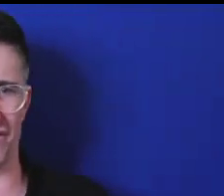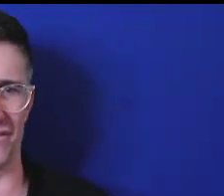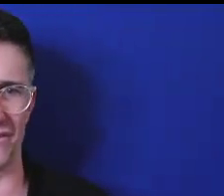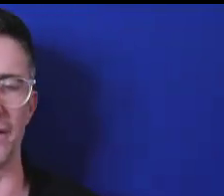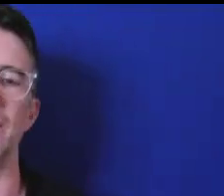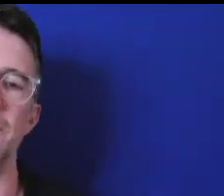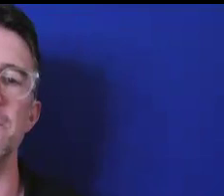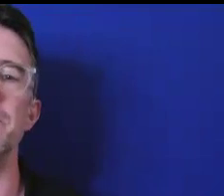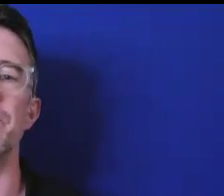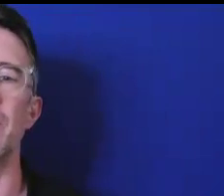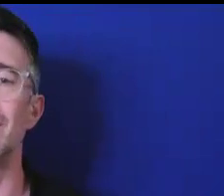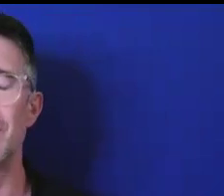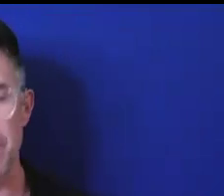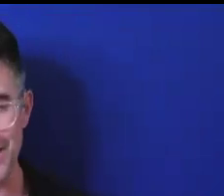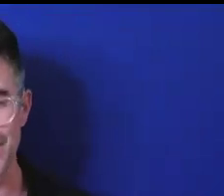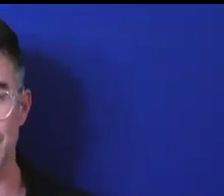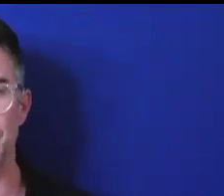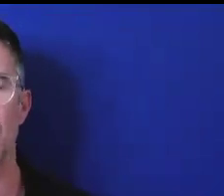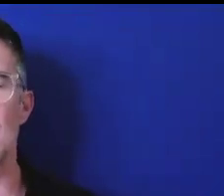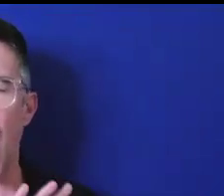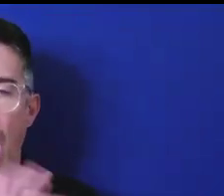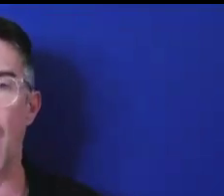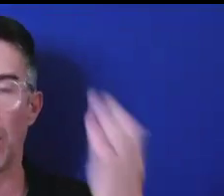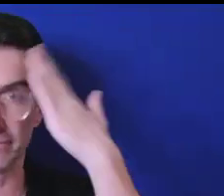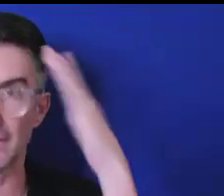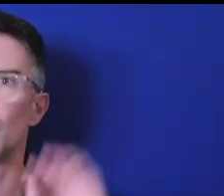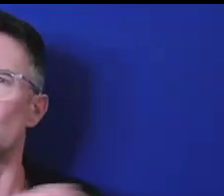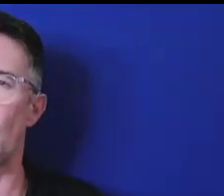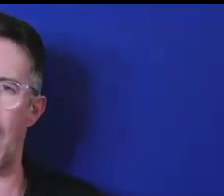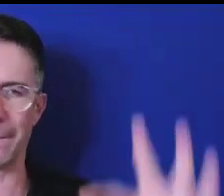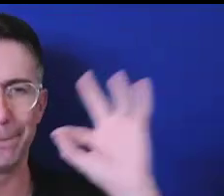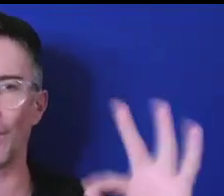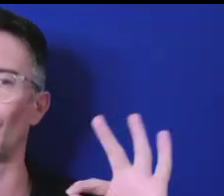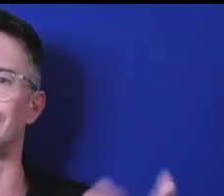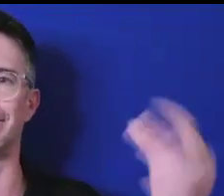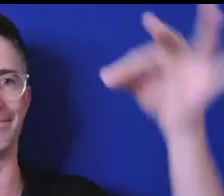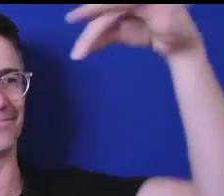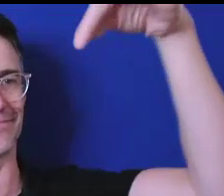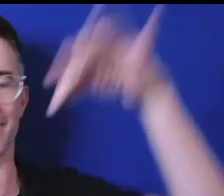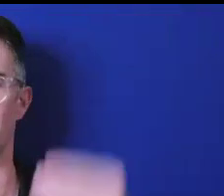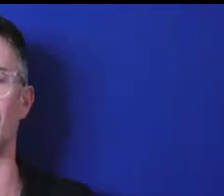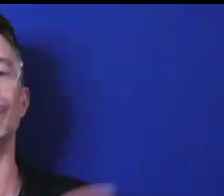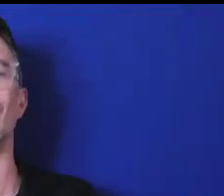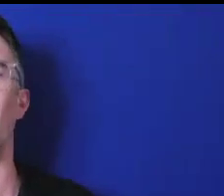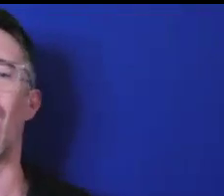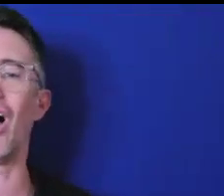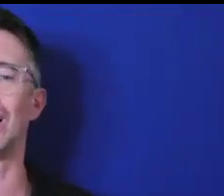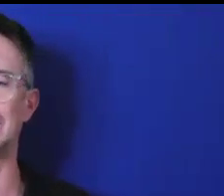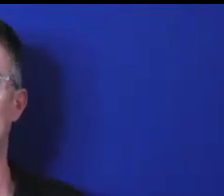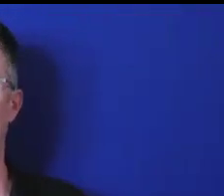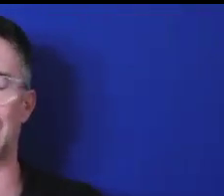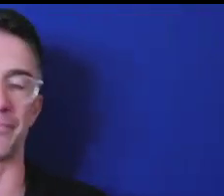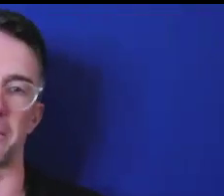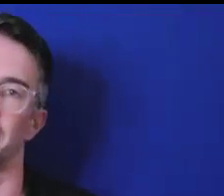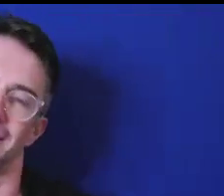process. When you see what Erika and Maya was describing, the function is the same. The logic behind